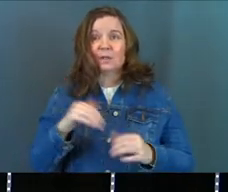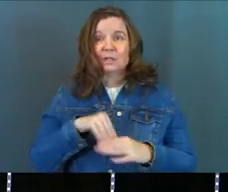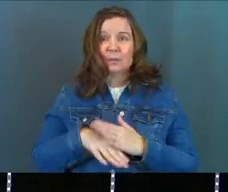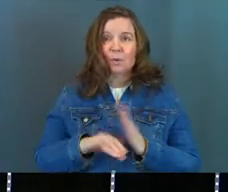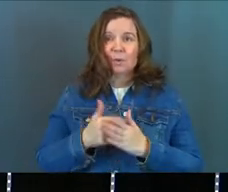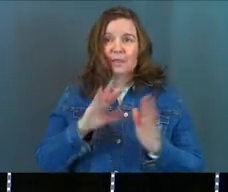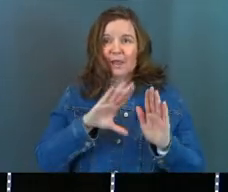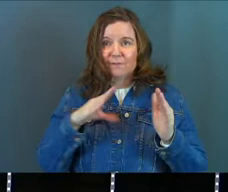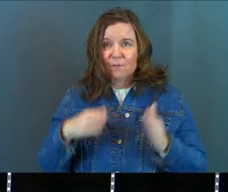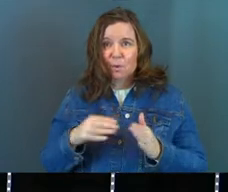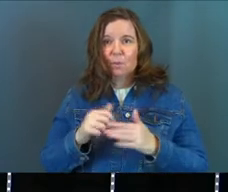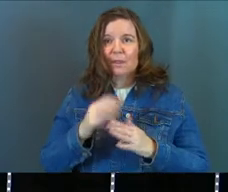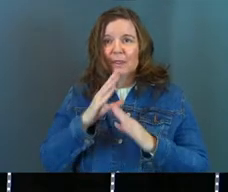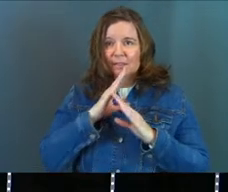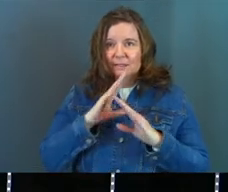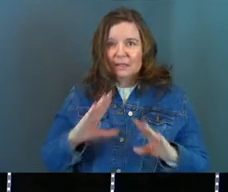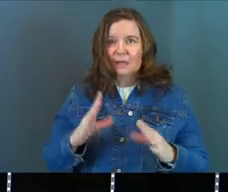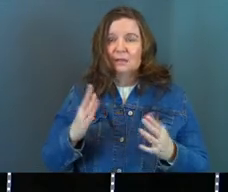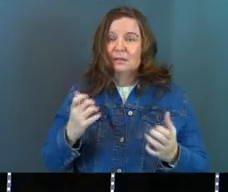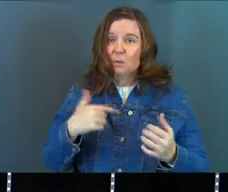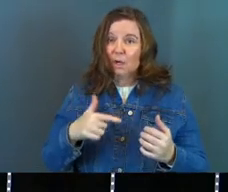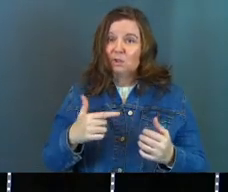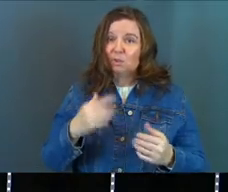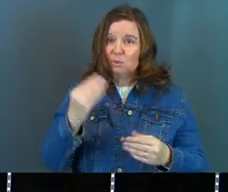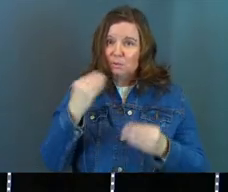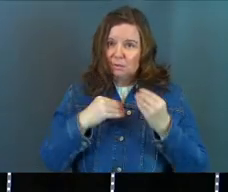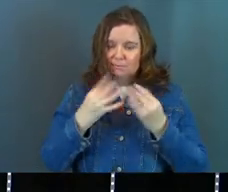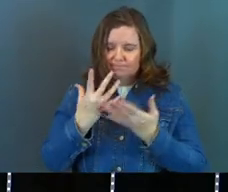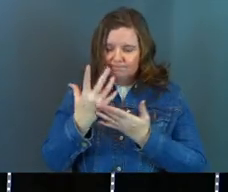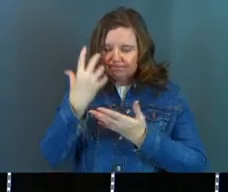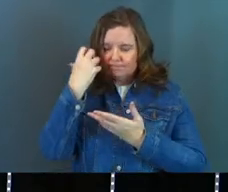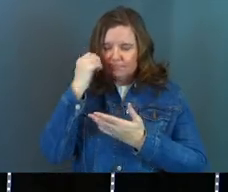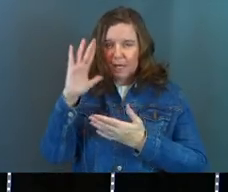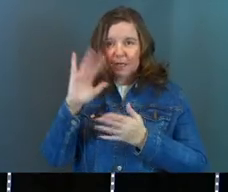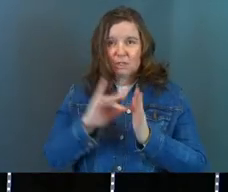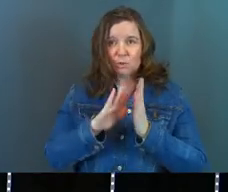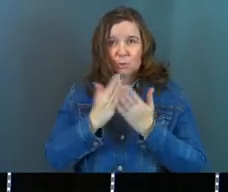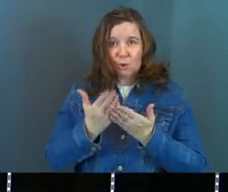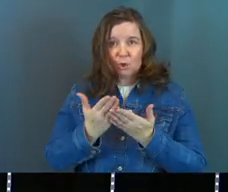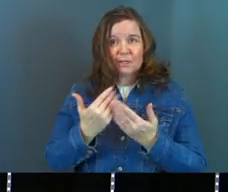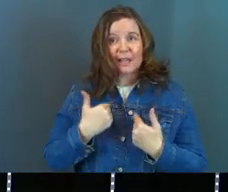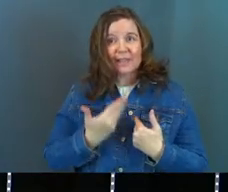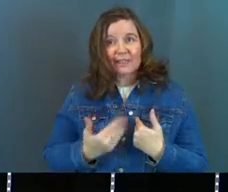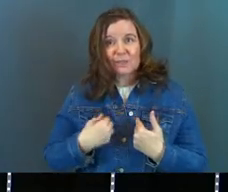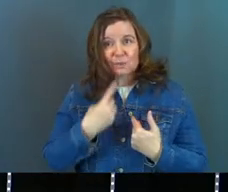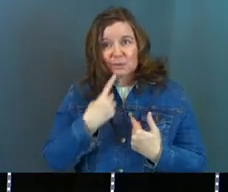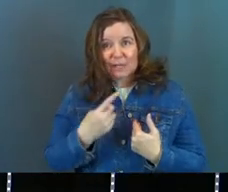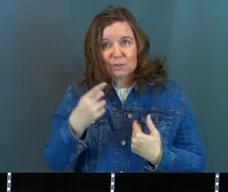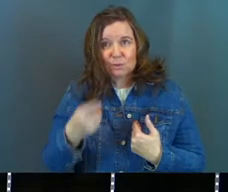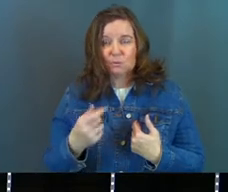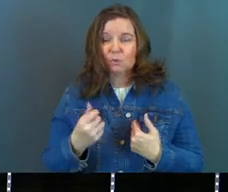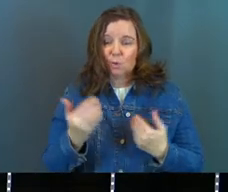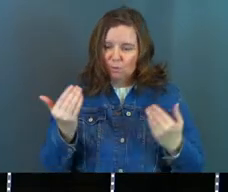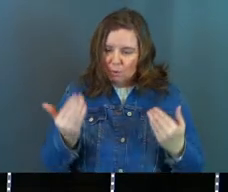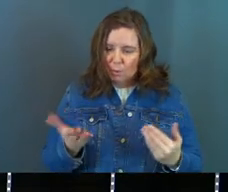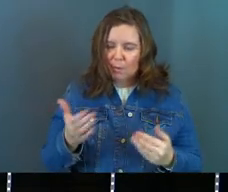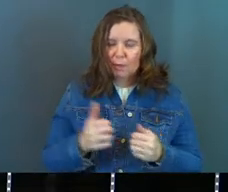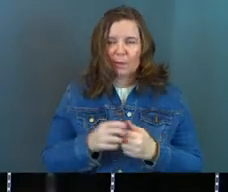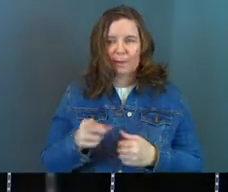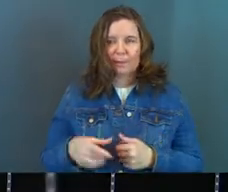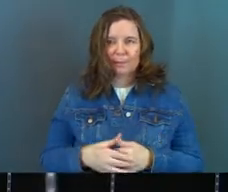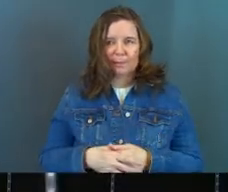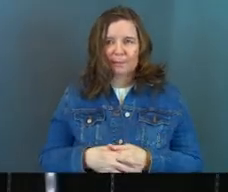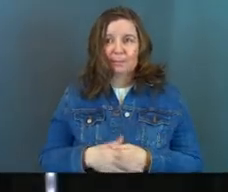to come in with that focus and with that silence, and he wants you to feast on his word. He's got things to say to you, so go there with